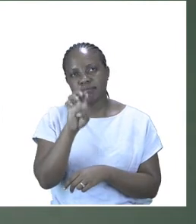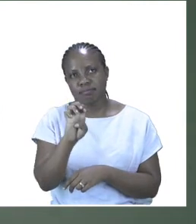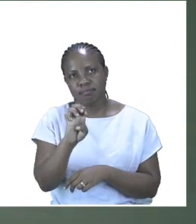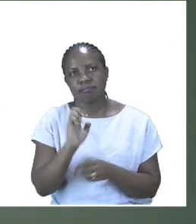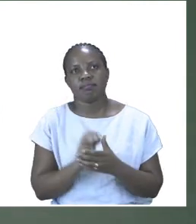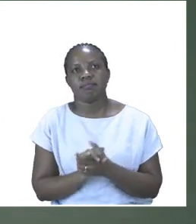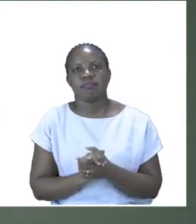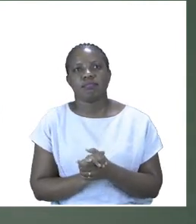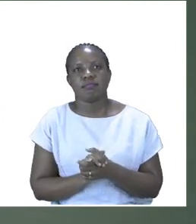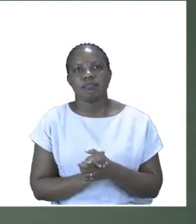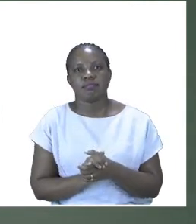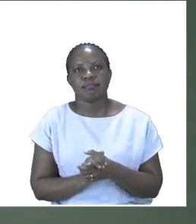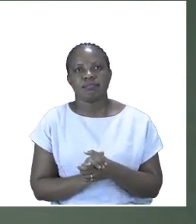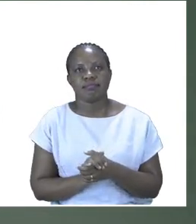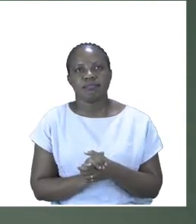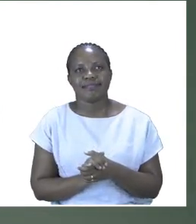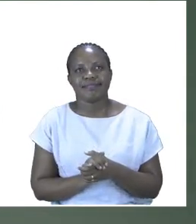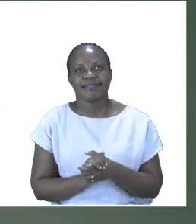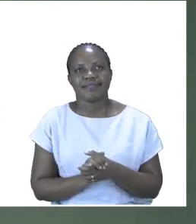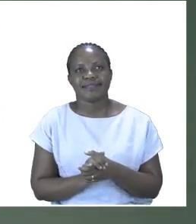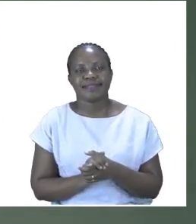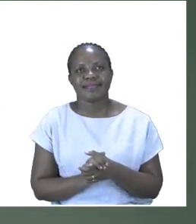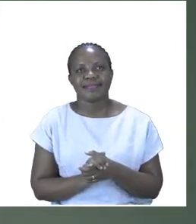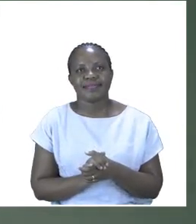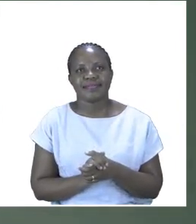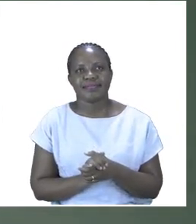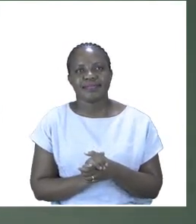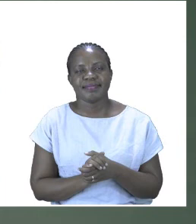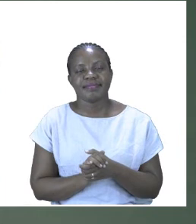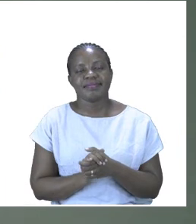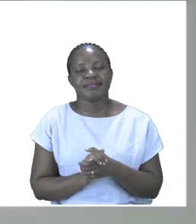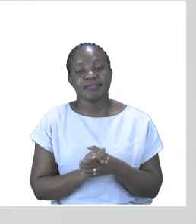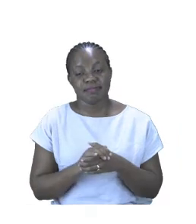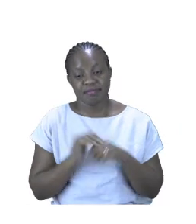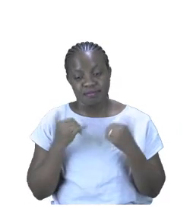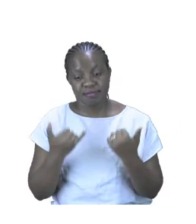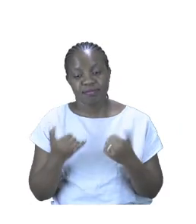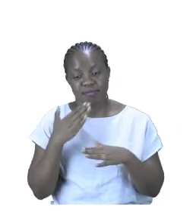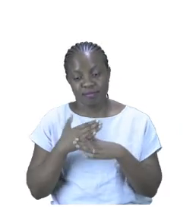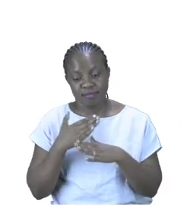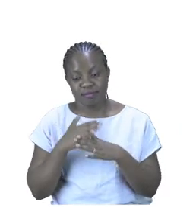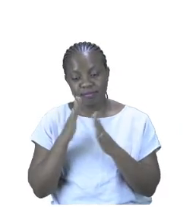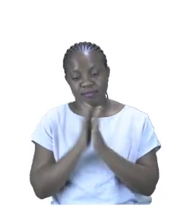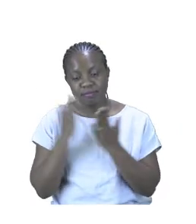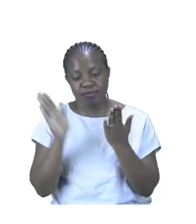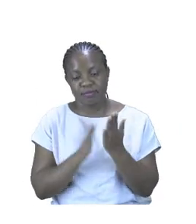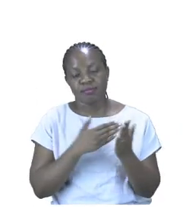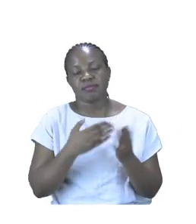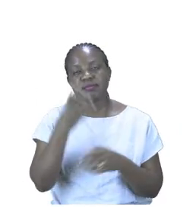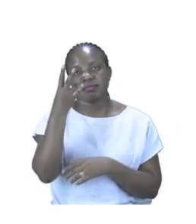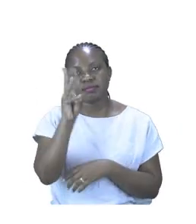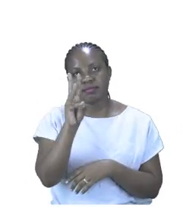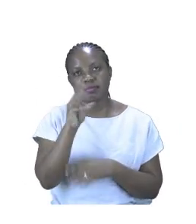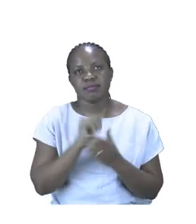our exercise knowing what we know. Let's take a look, page 6. Now we are going to do